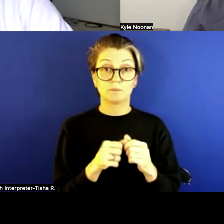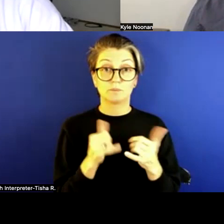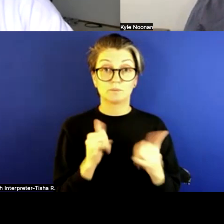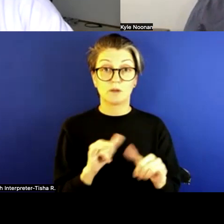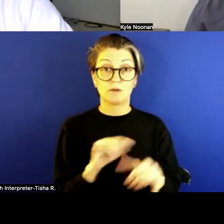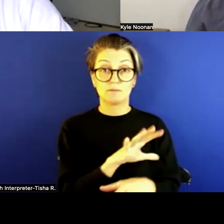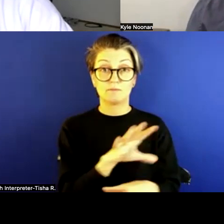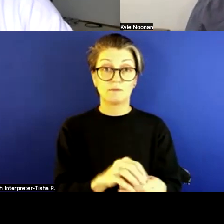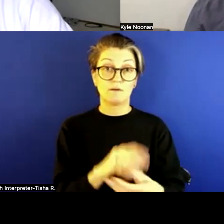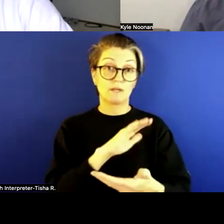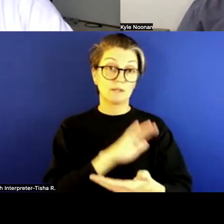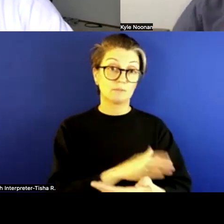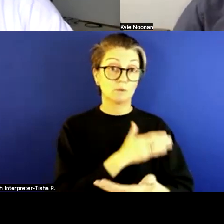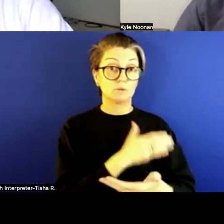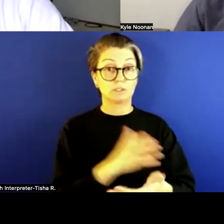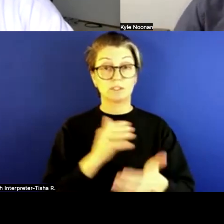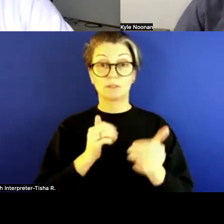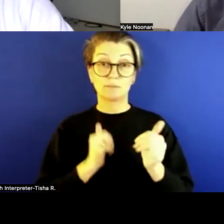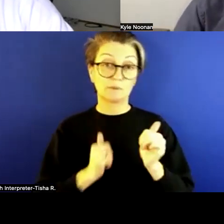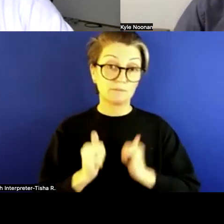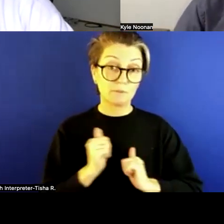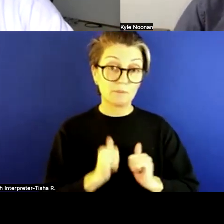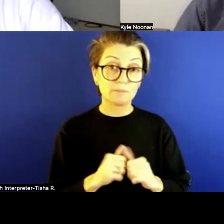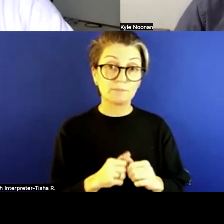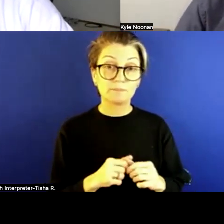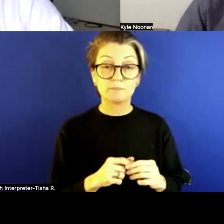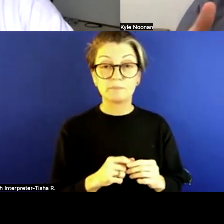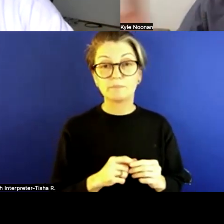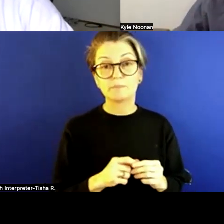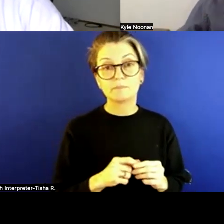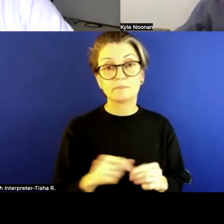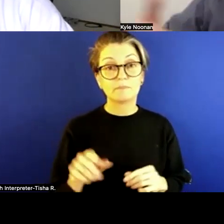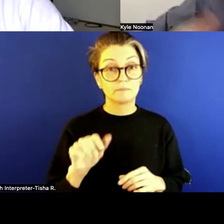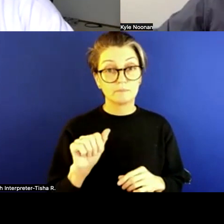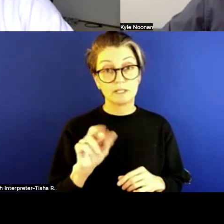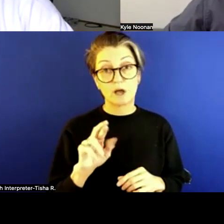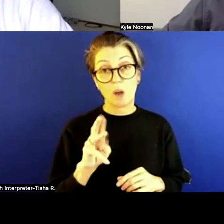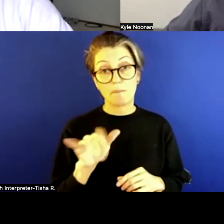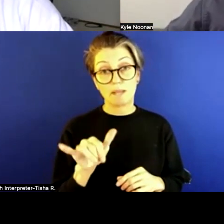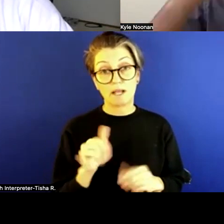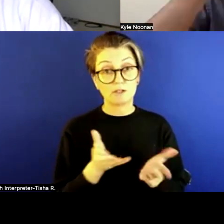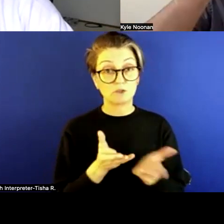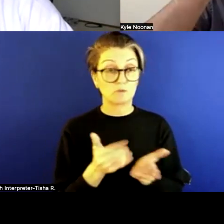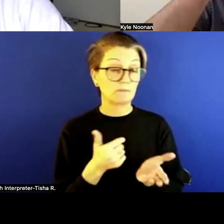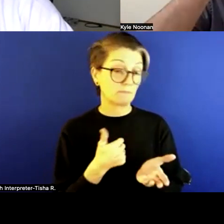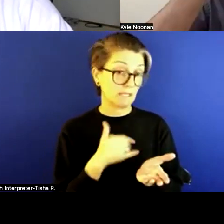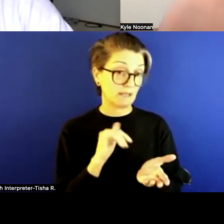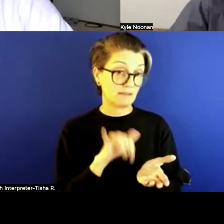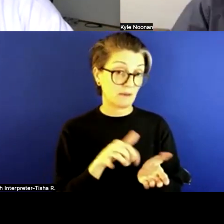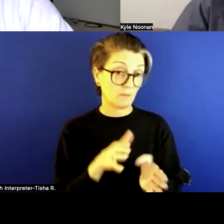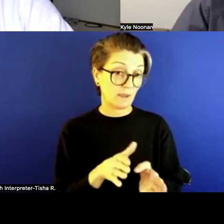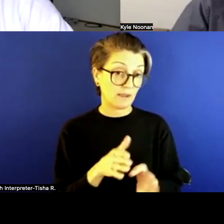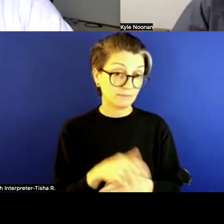musical and to perform. So the Army served me in that aspect, which